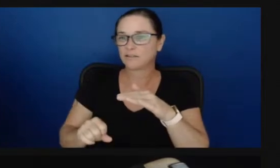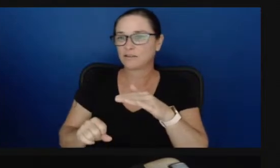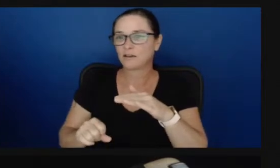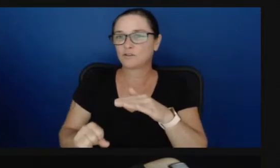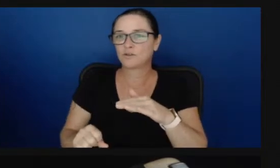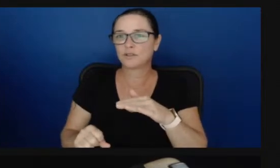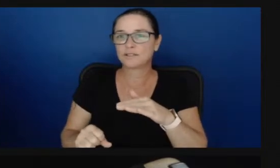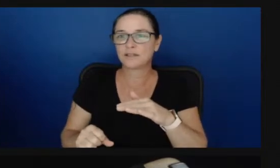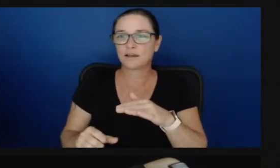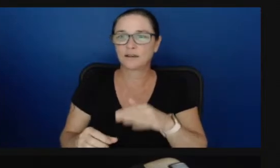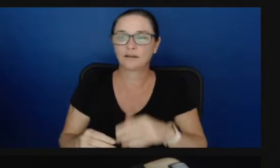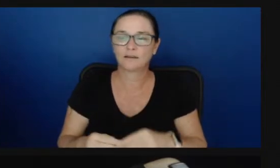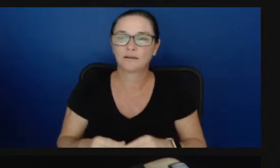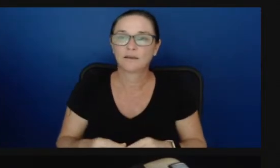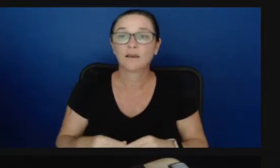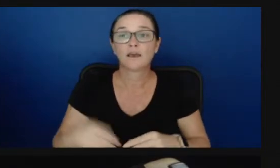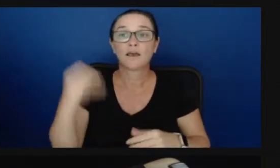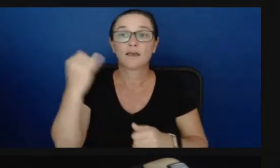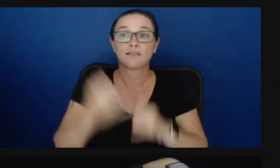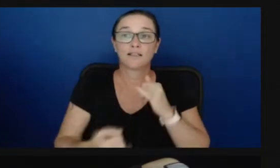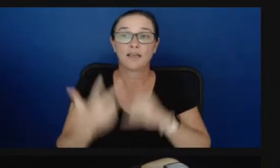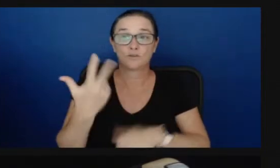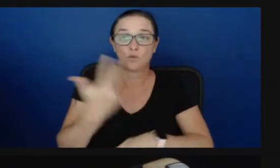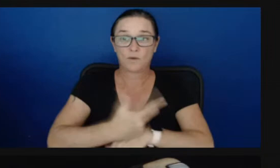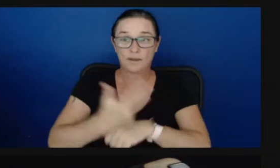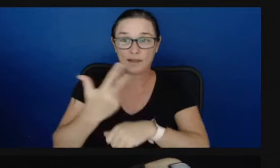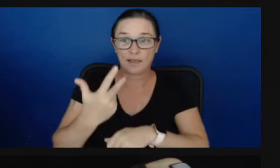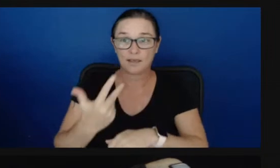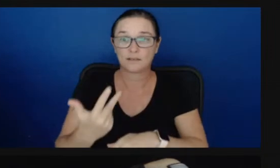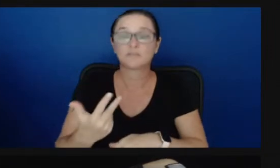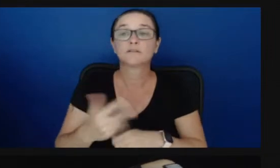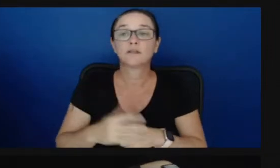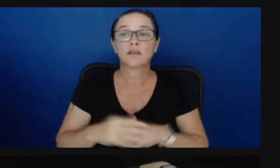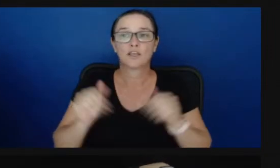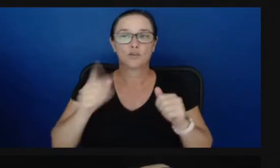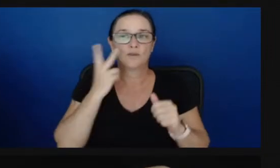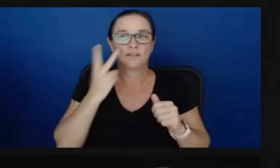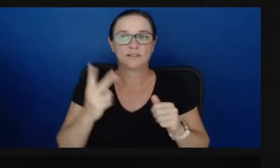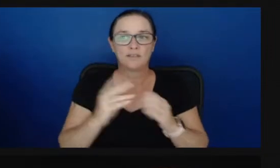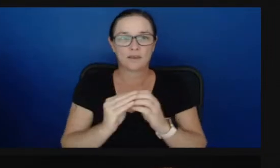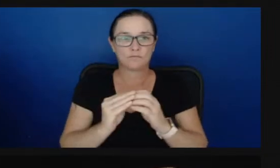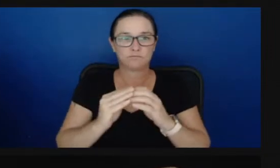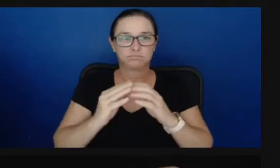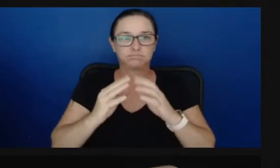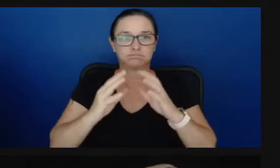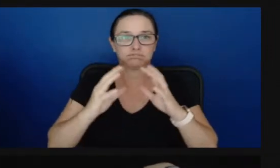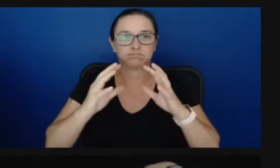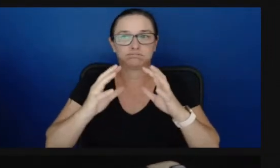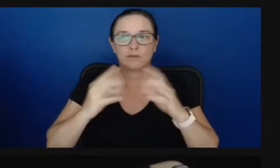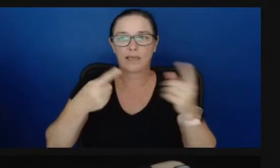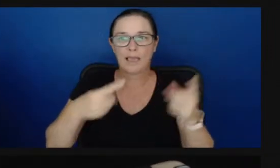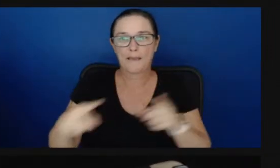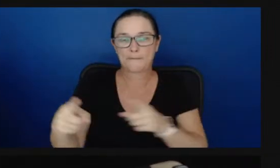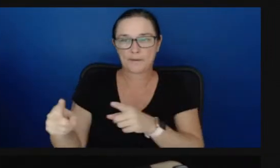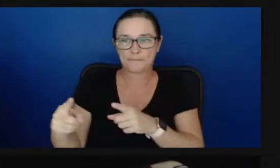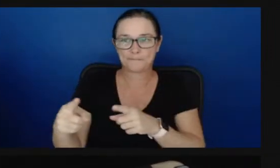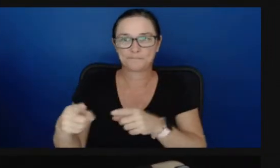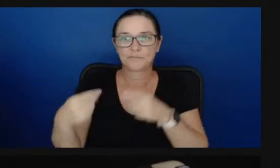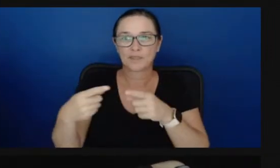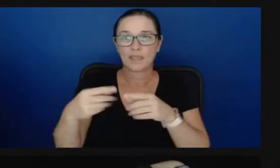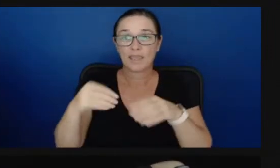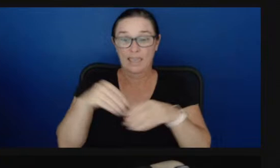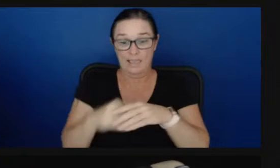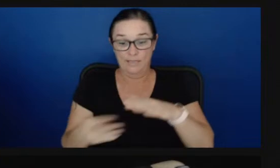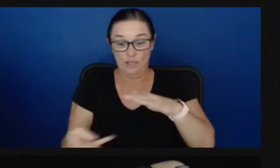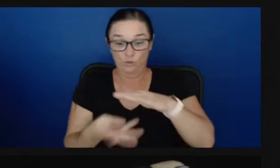importantly, within the last 3 days here, starting on the 6th, we've seen inflation at the summit, both in the intrusion